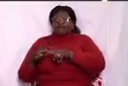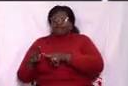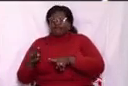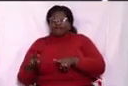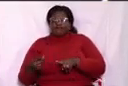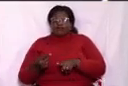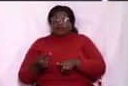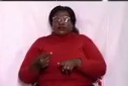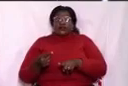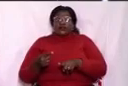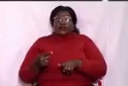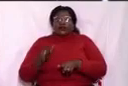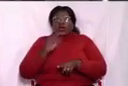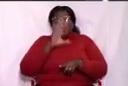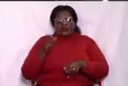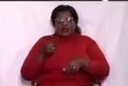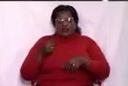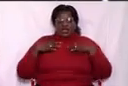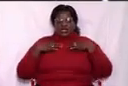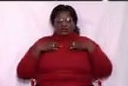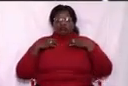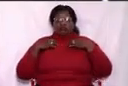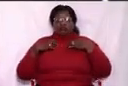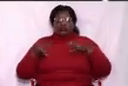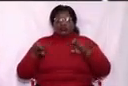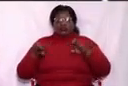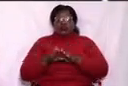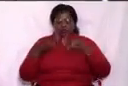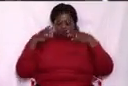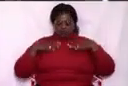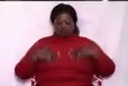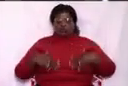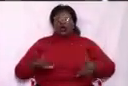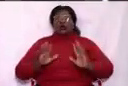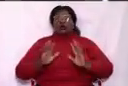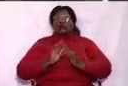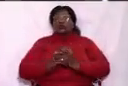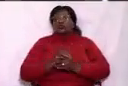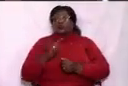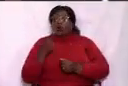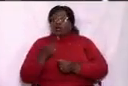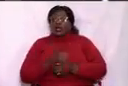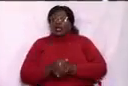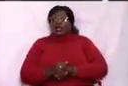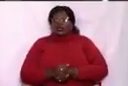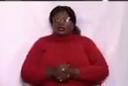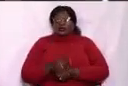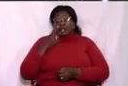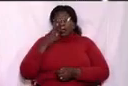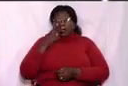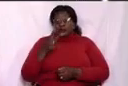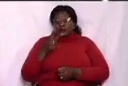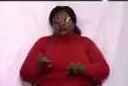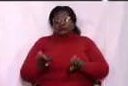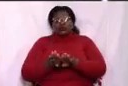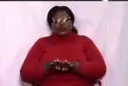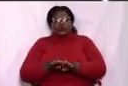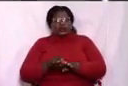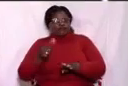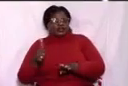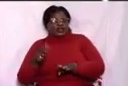being used for garments. And I saw potential in making cooler